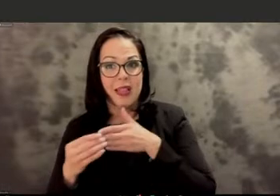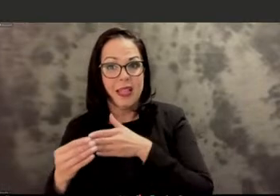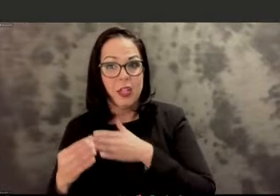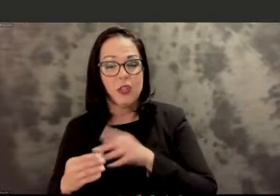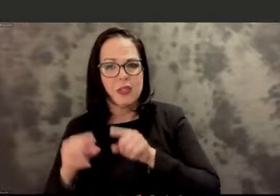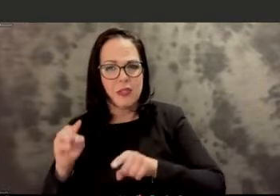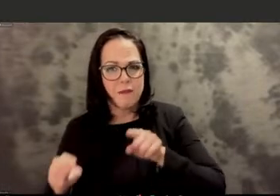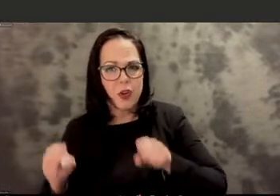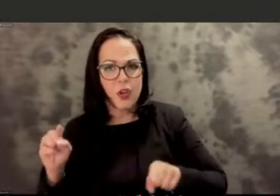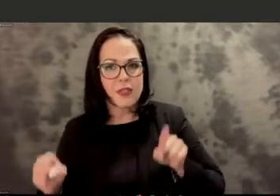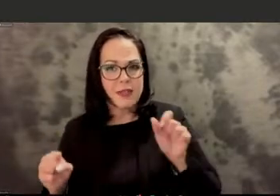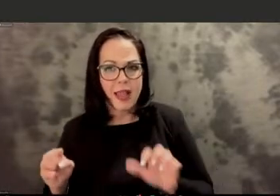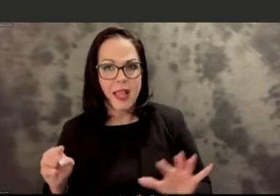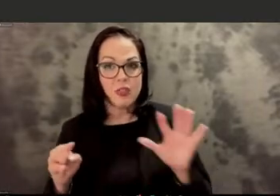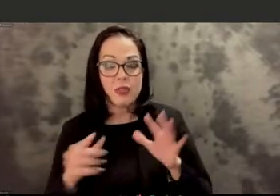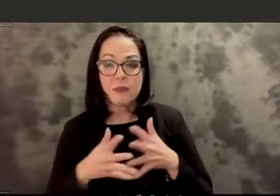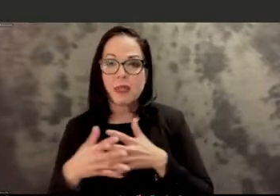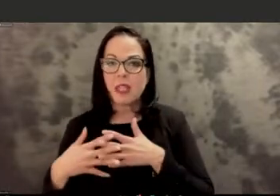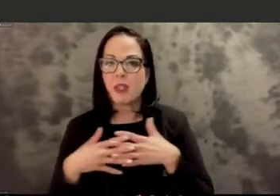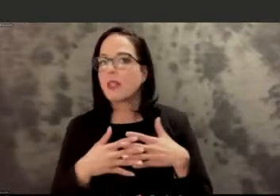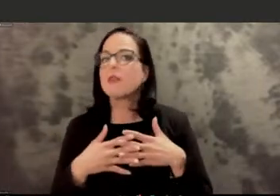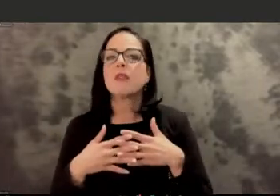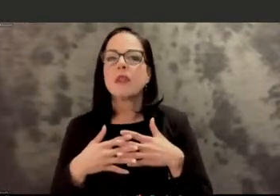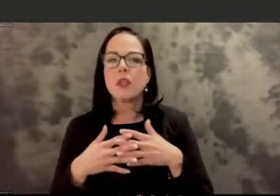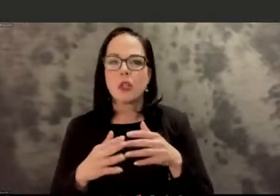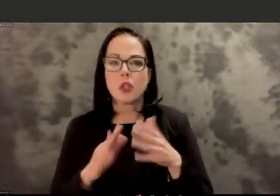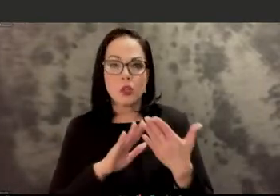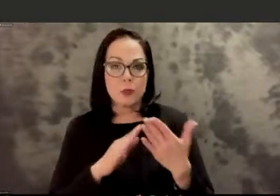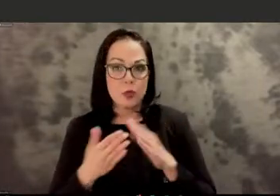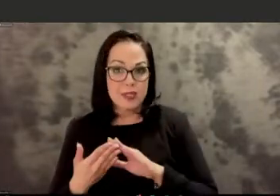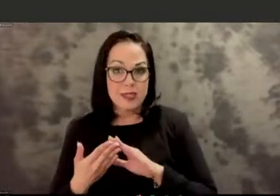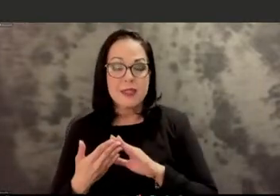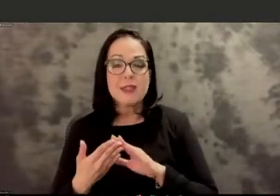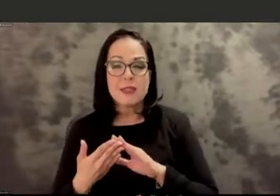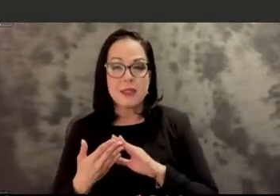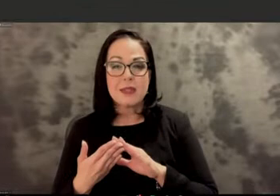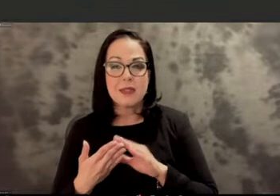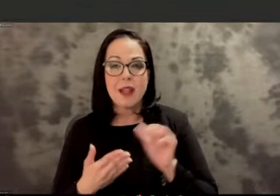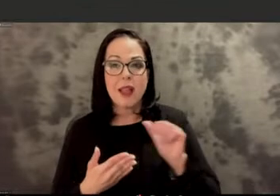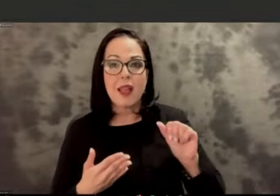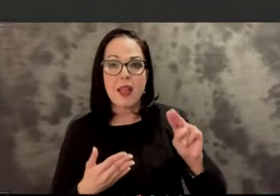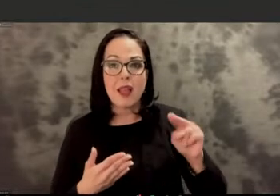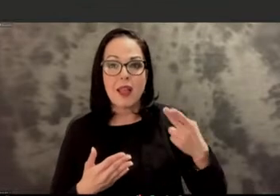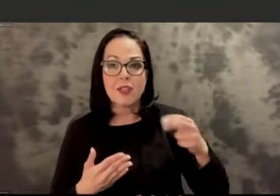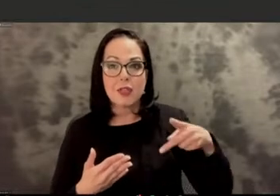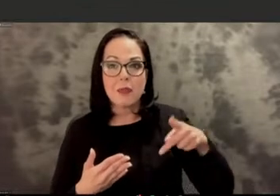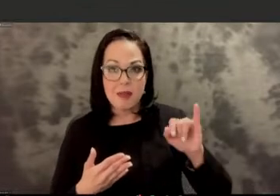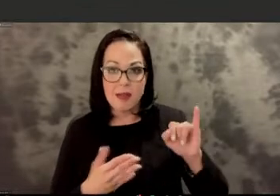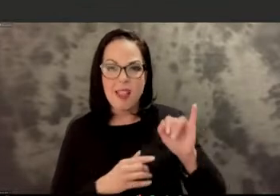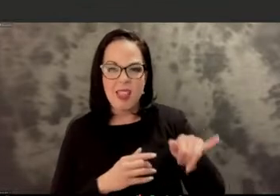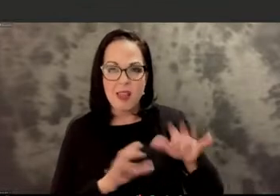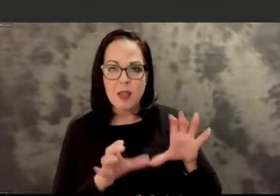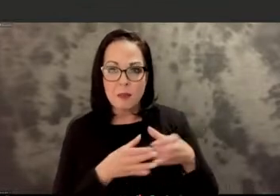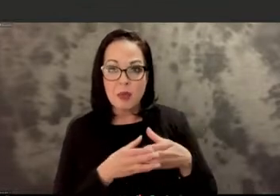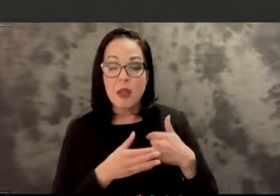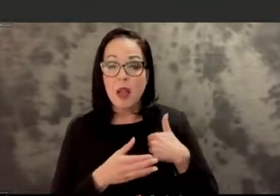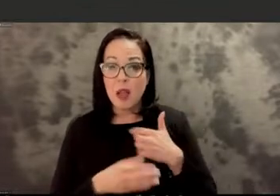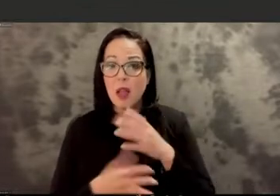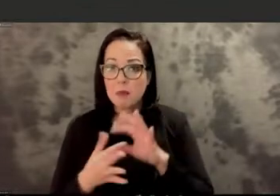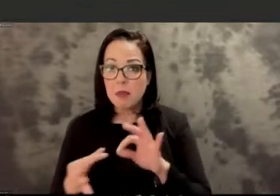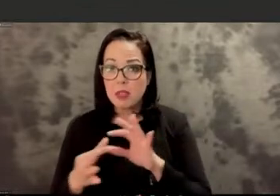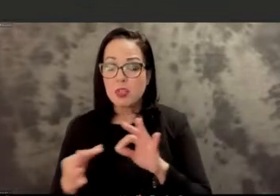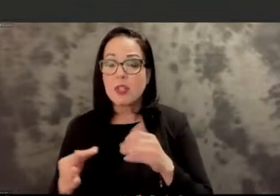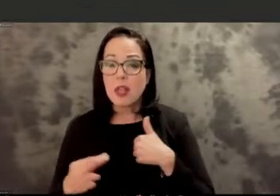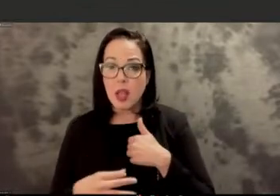American communities, Native Hawaiian communities, Pacific Islander communities. It was mentioned that I'm part of the National Council of Asian